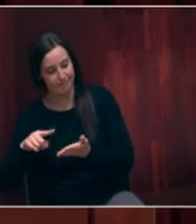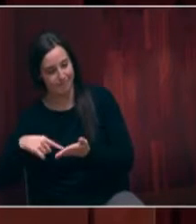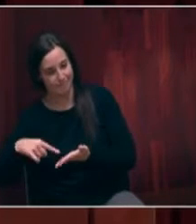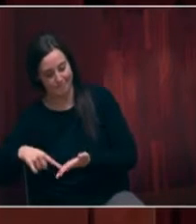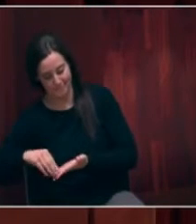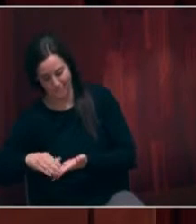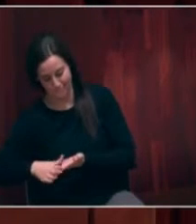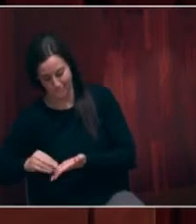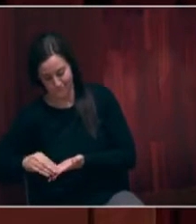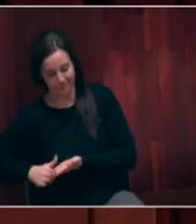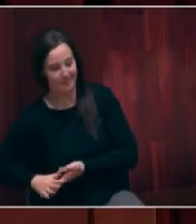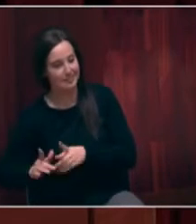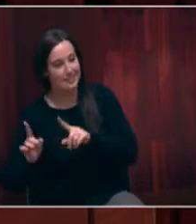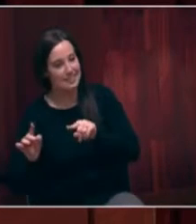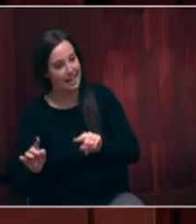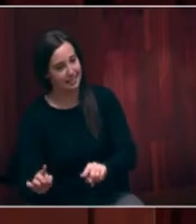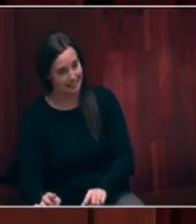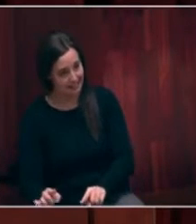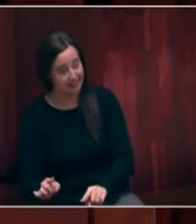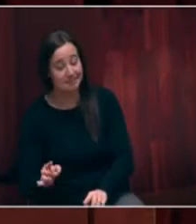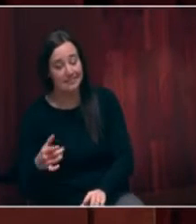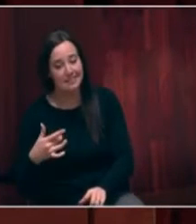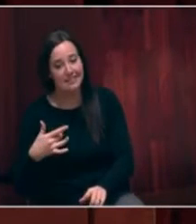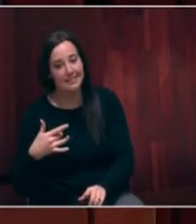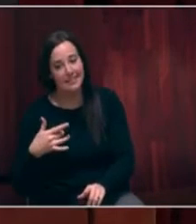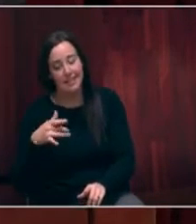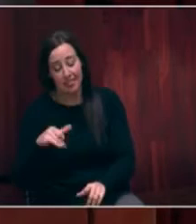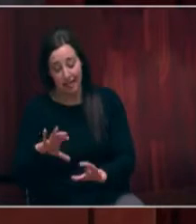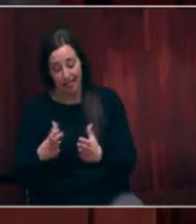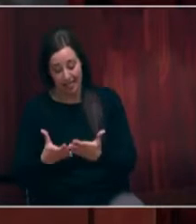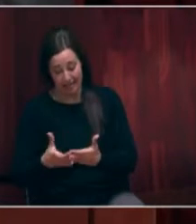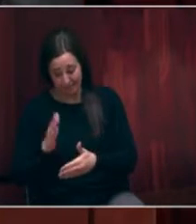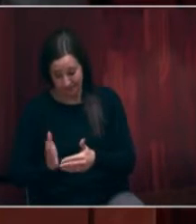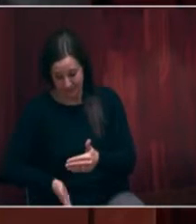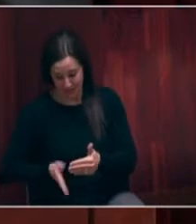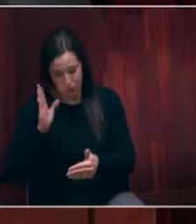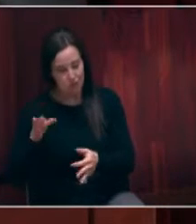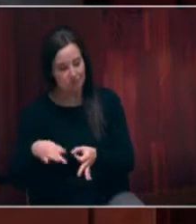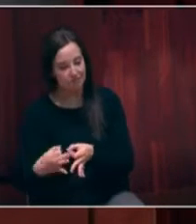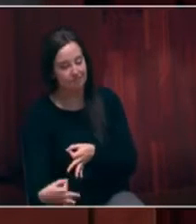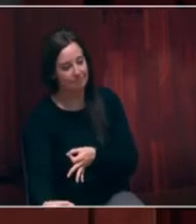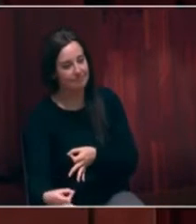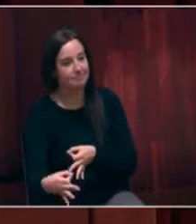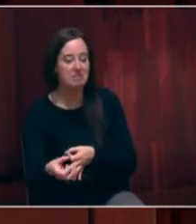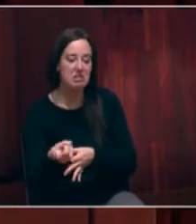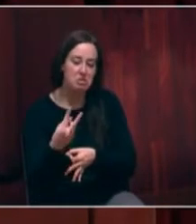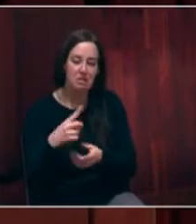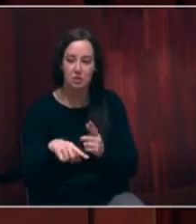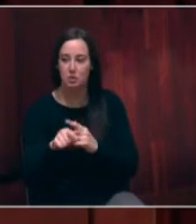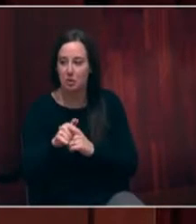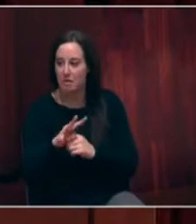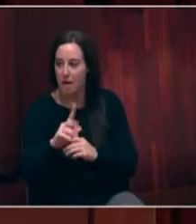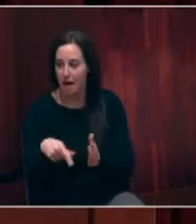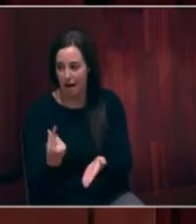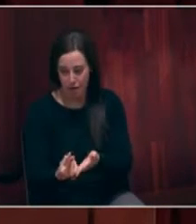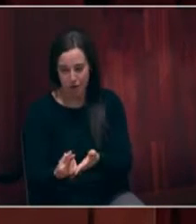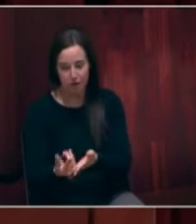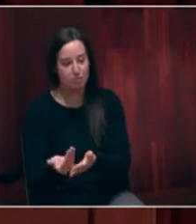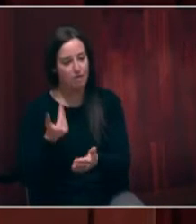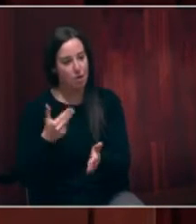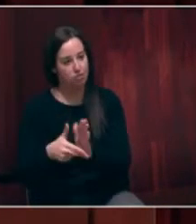a delay of 12 to 24 hours while we get that processed. Once the attendance is complete, you'll be able to do your course